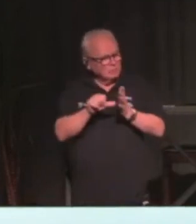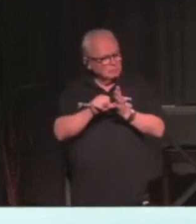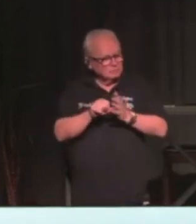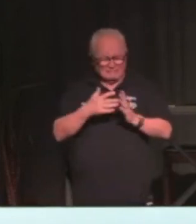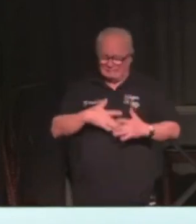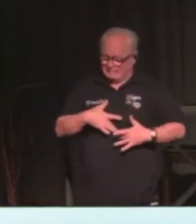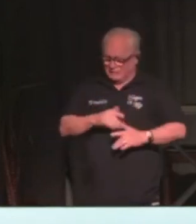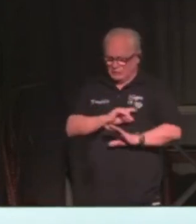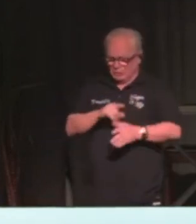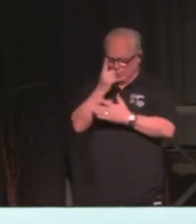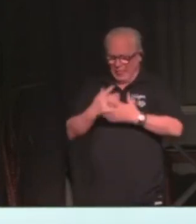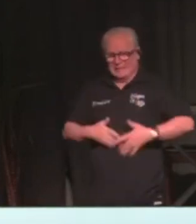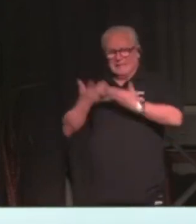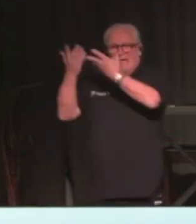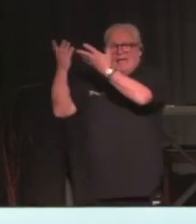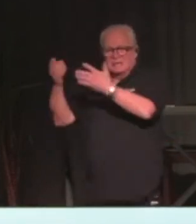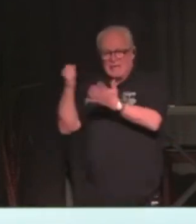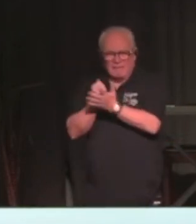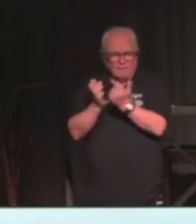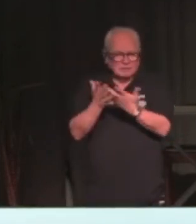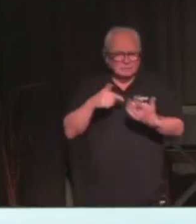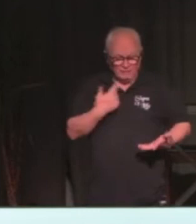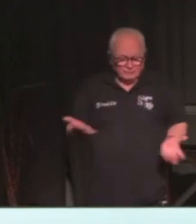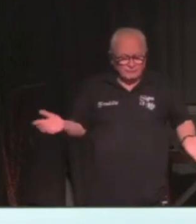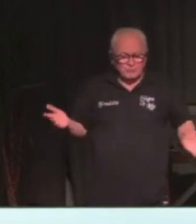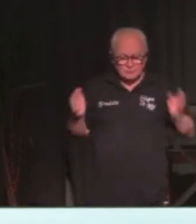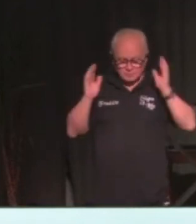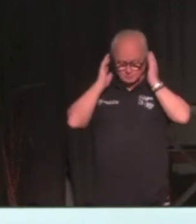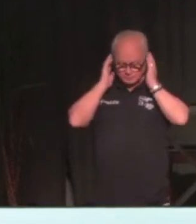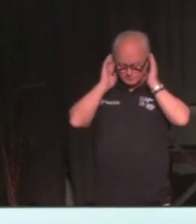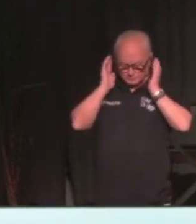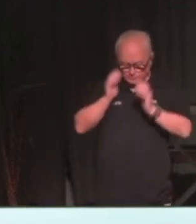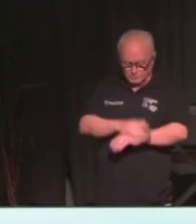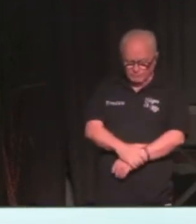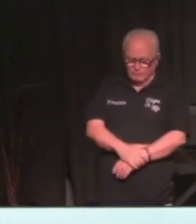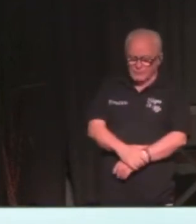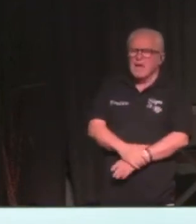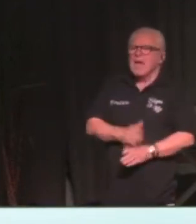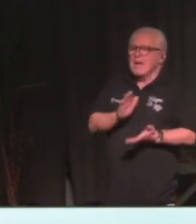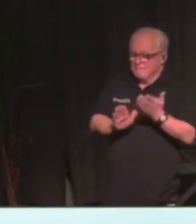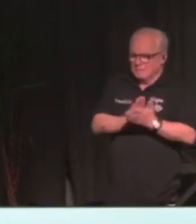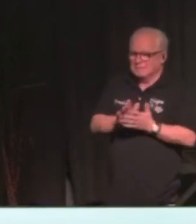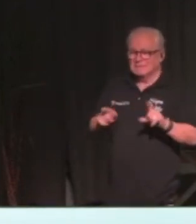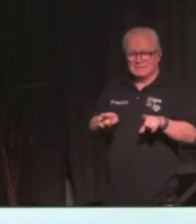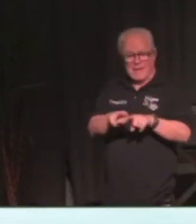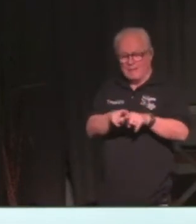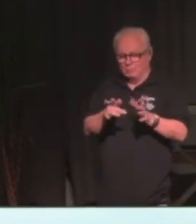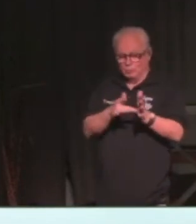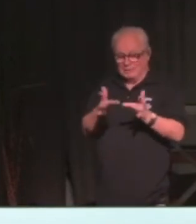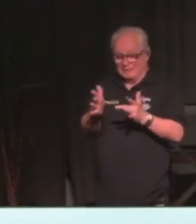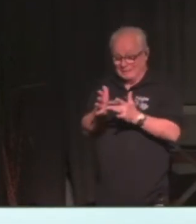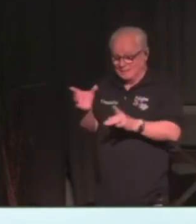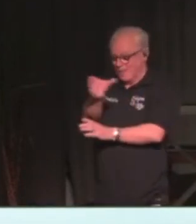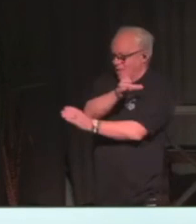No, I tell you. You see, when what Jesus did on your behalf